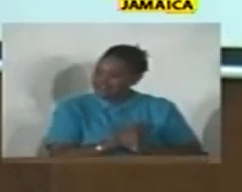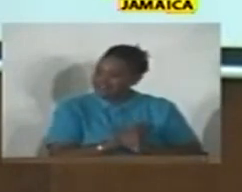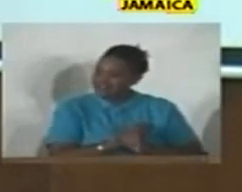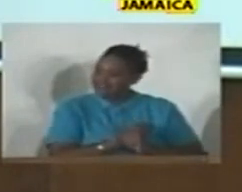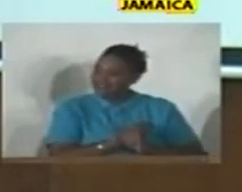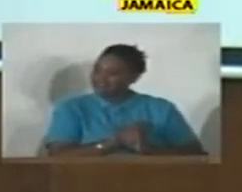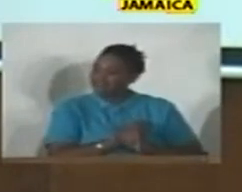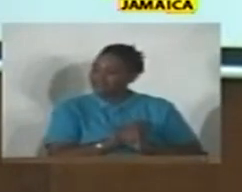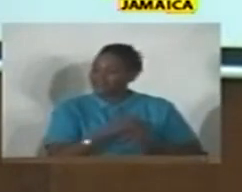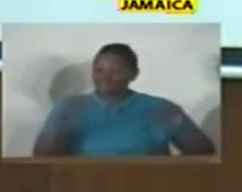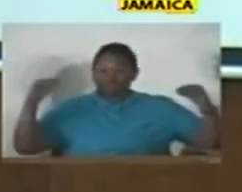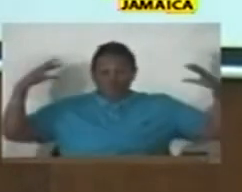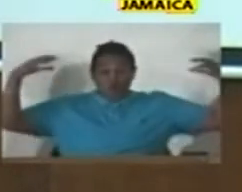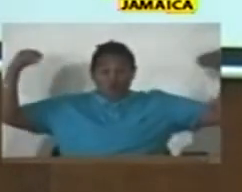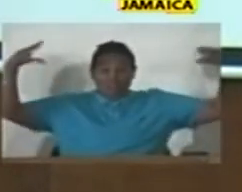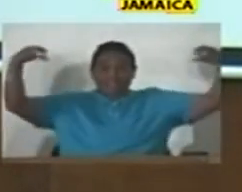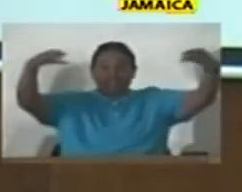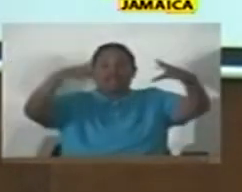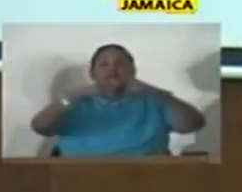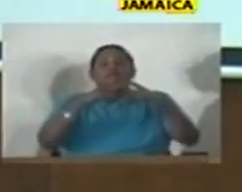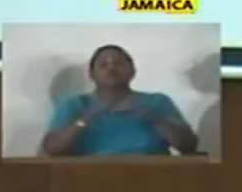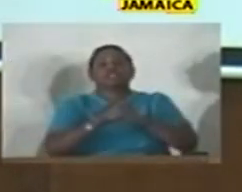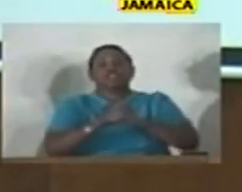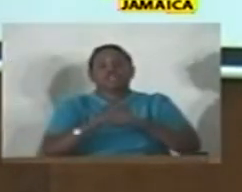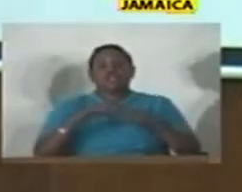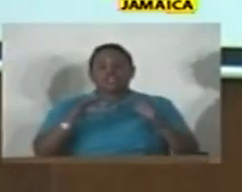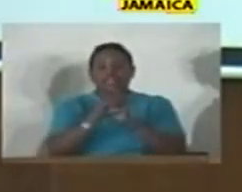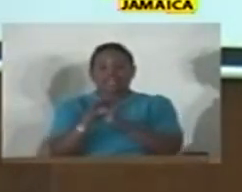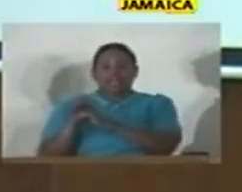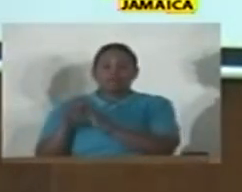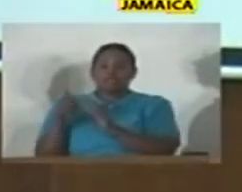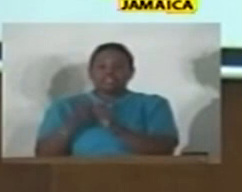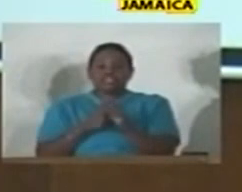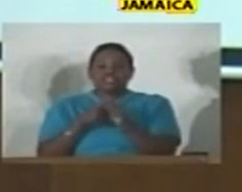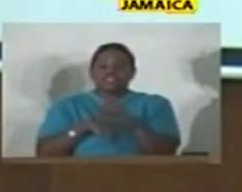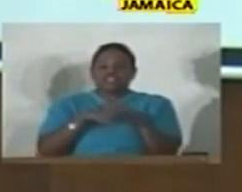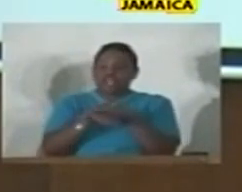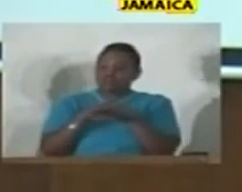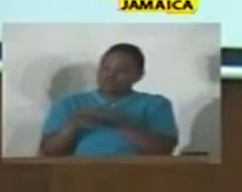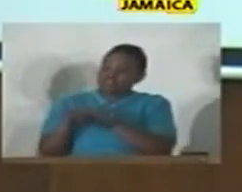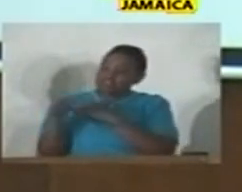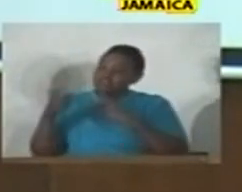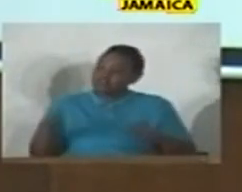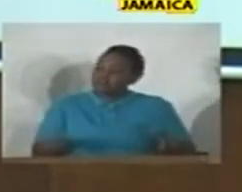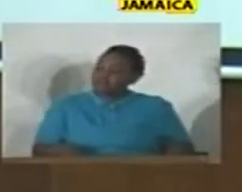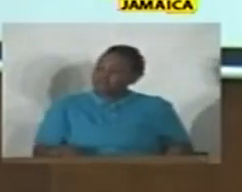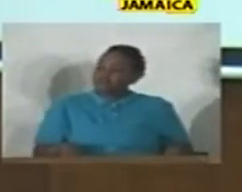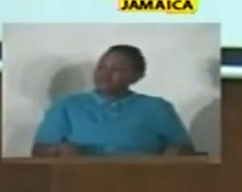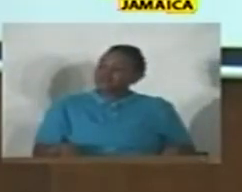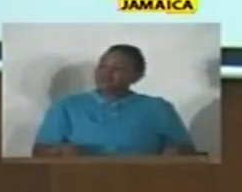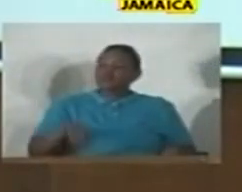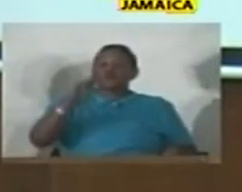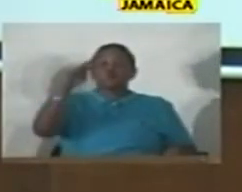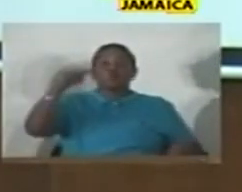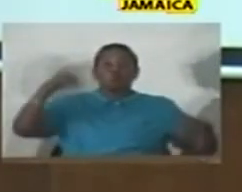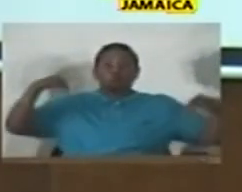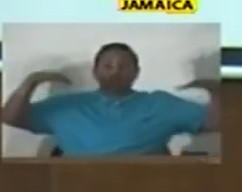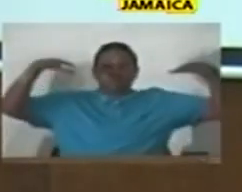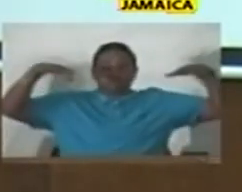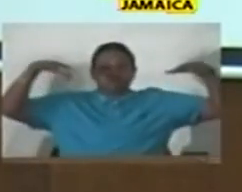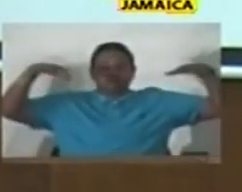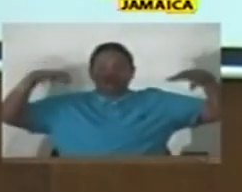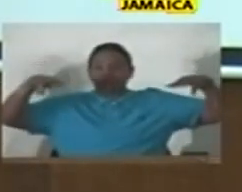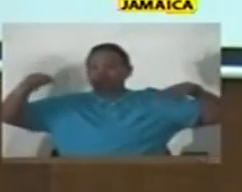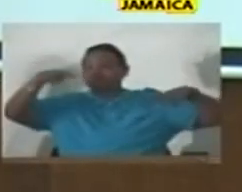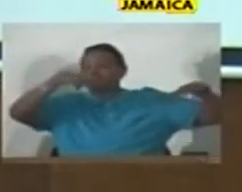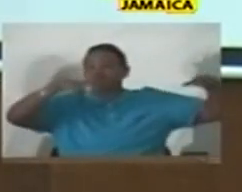floodlights, and security cameras at each entrance. 2 drones will be